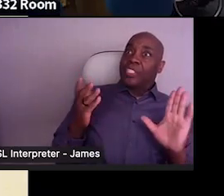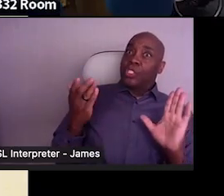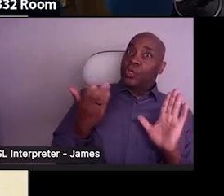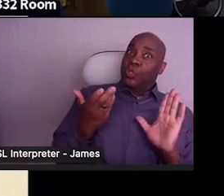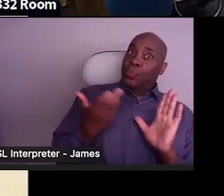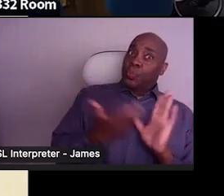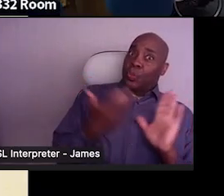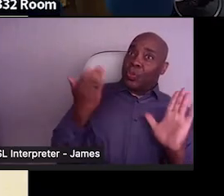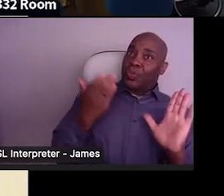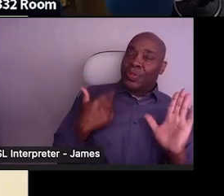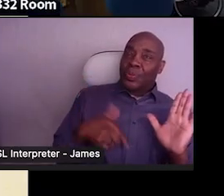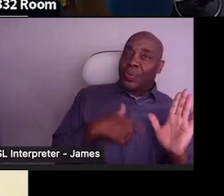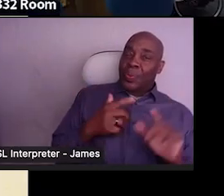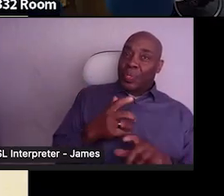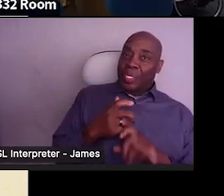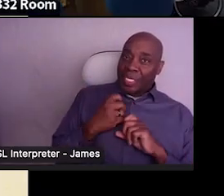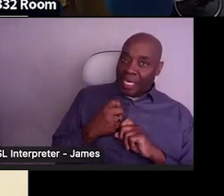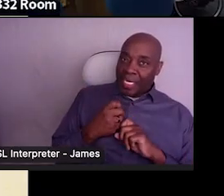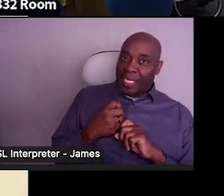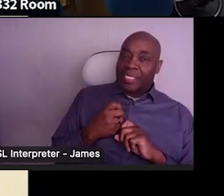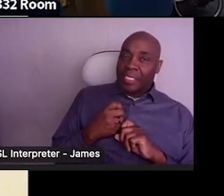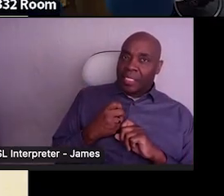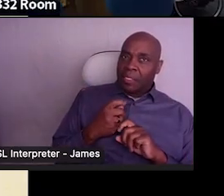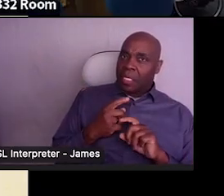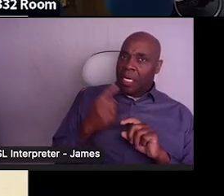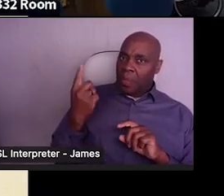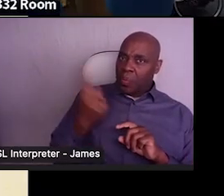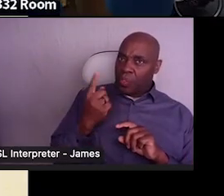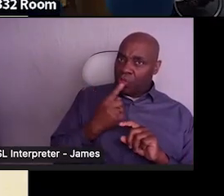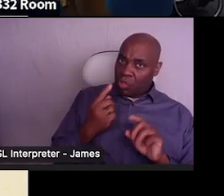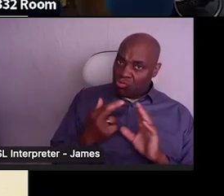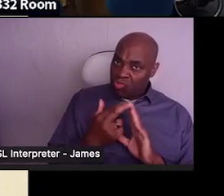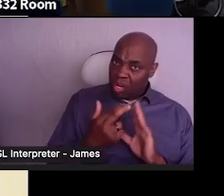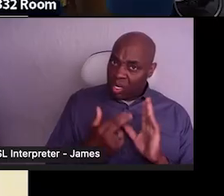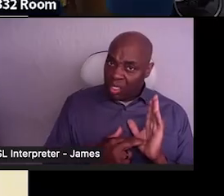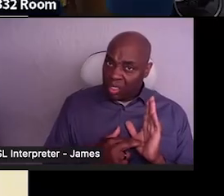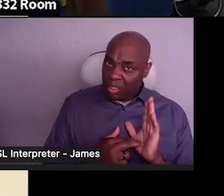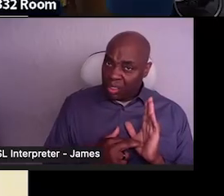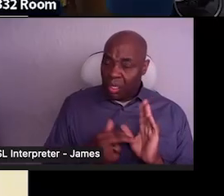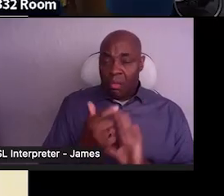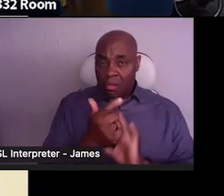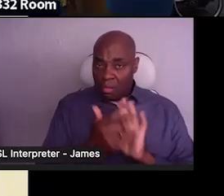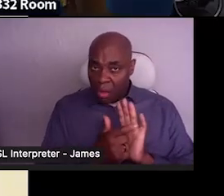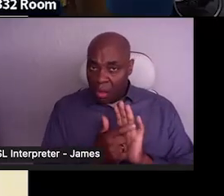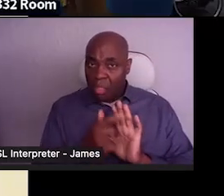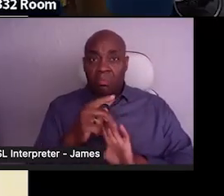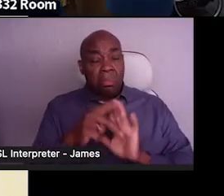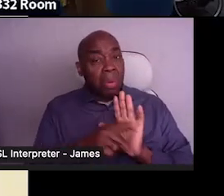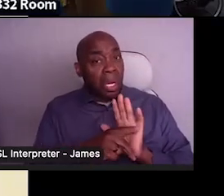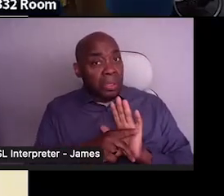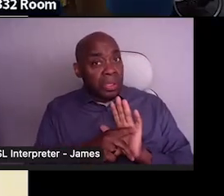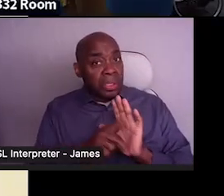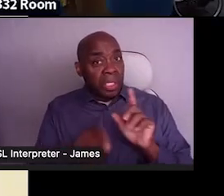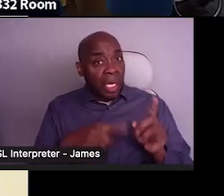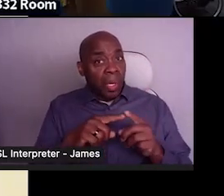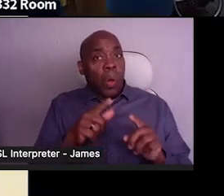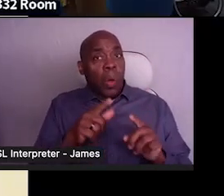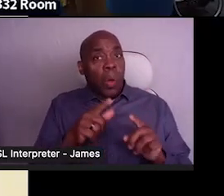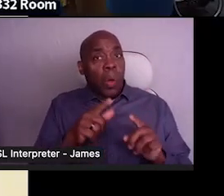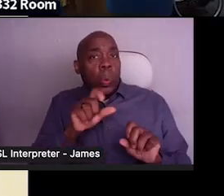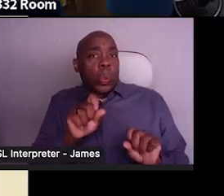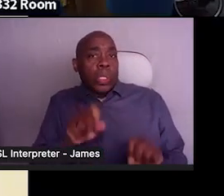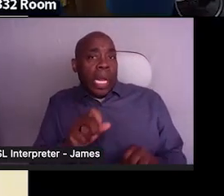quote unquote credible assurance that we get. And I'm wondering if there's any like regulations, laws,